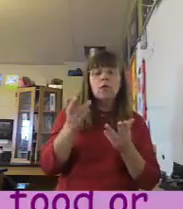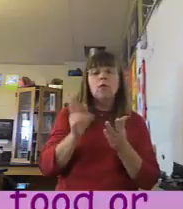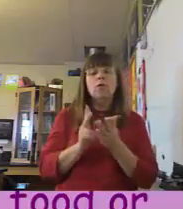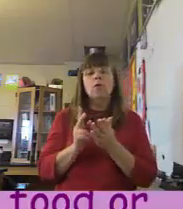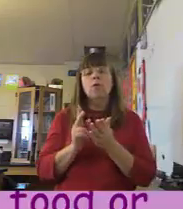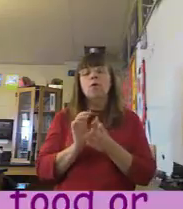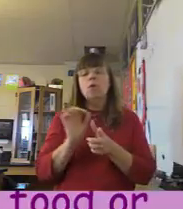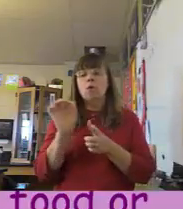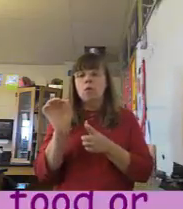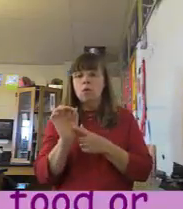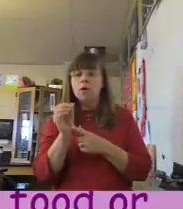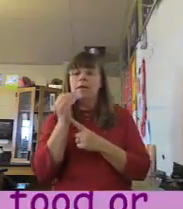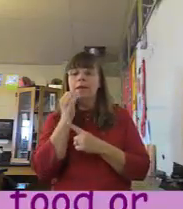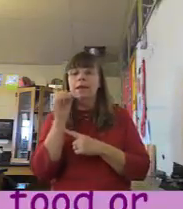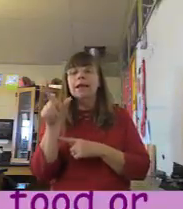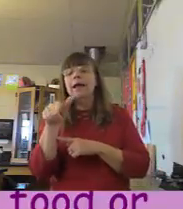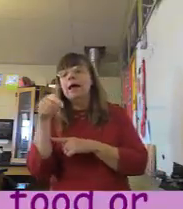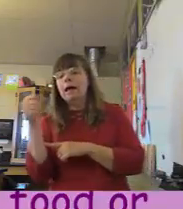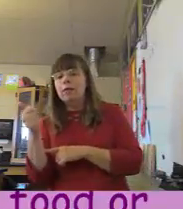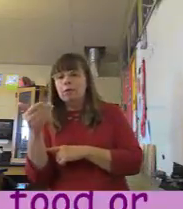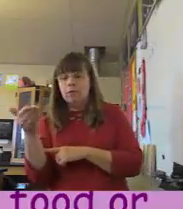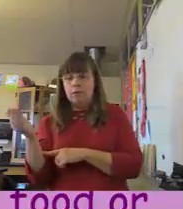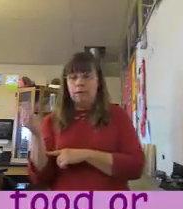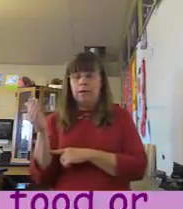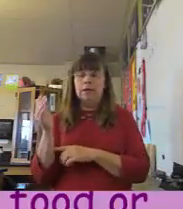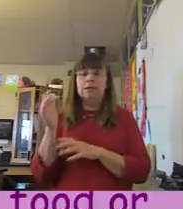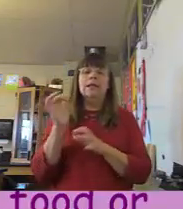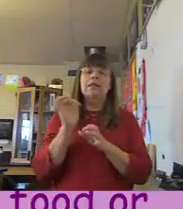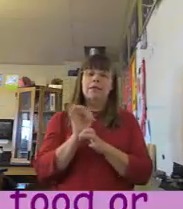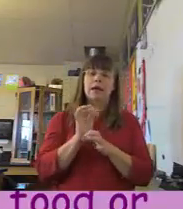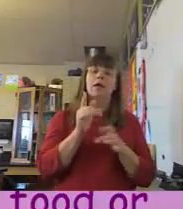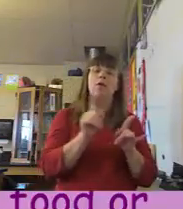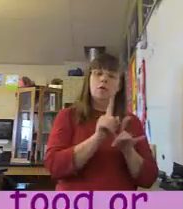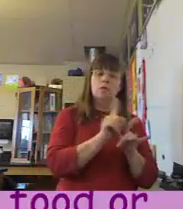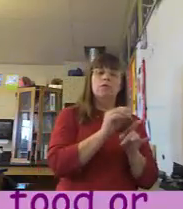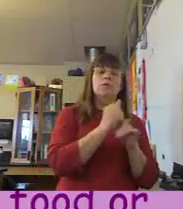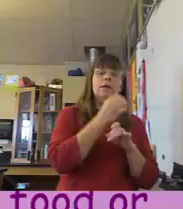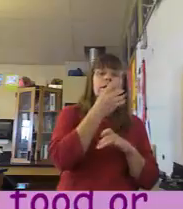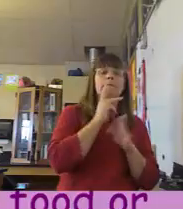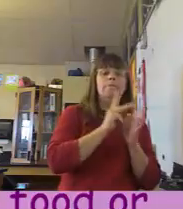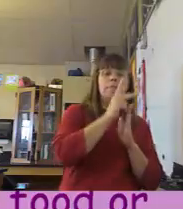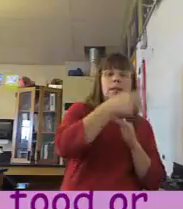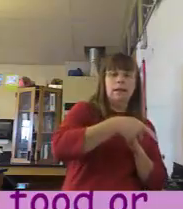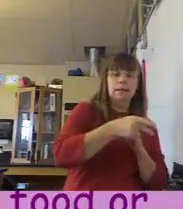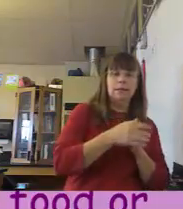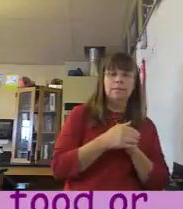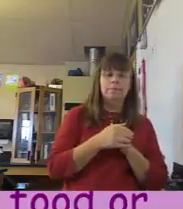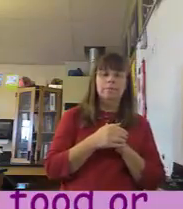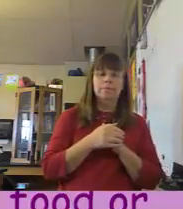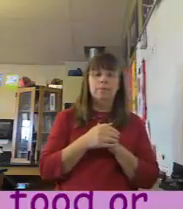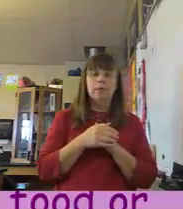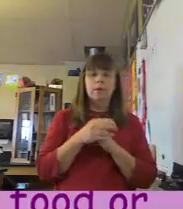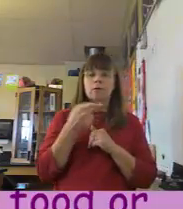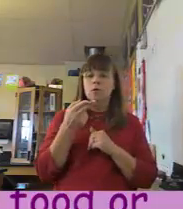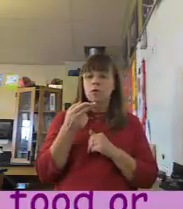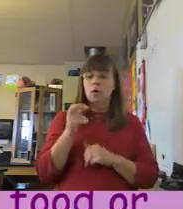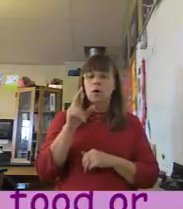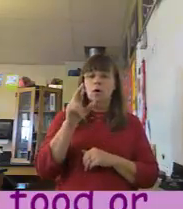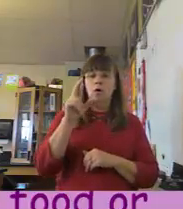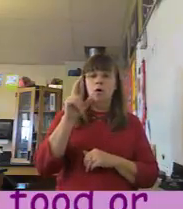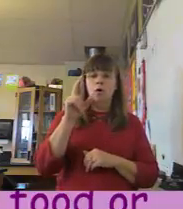plants, or they eat other organisms, so they're eating the organisms that are eating the grass and the plants. So if it's an